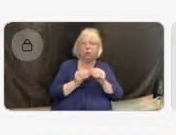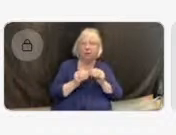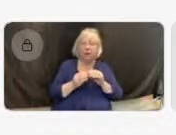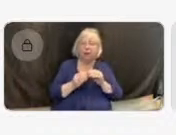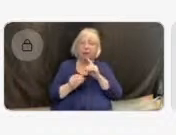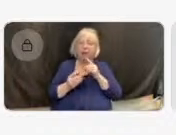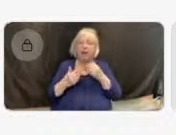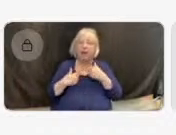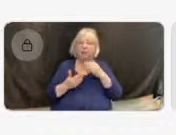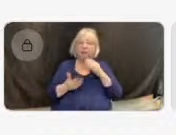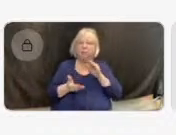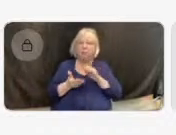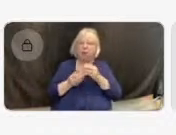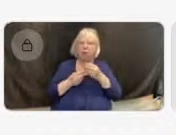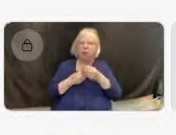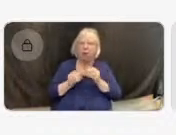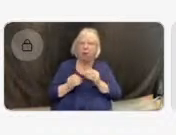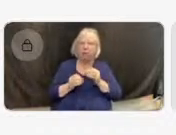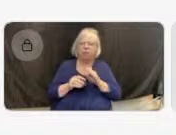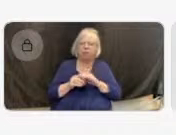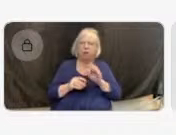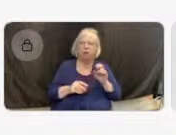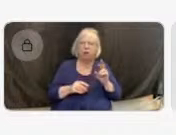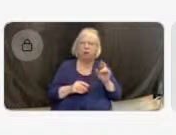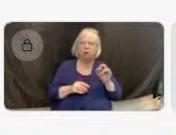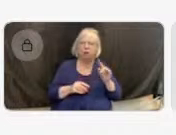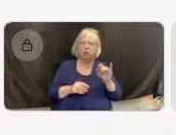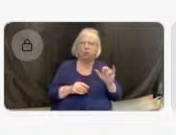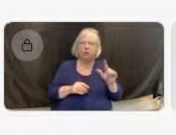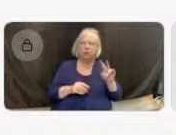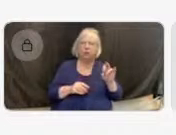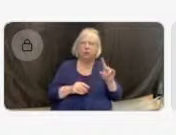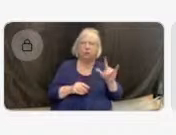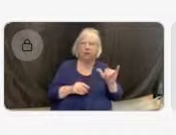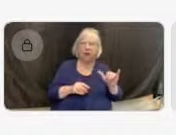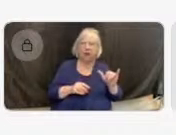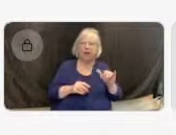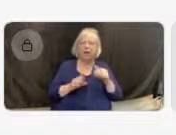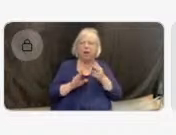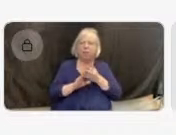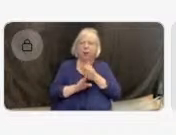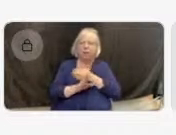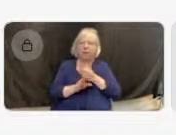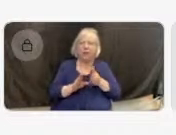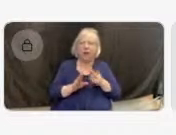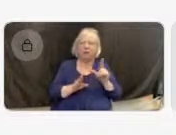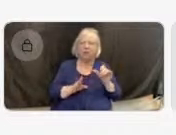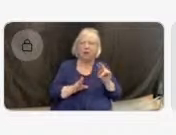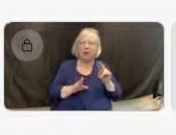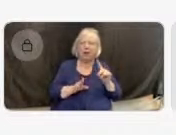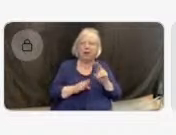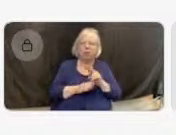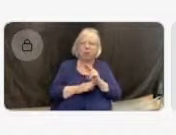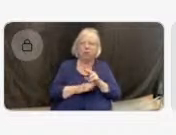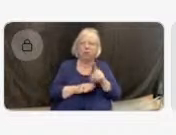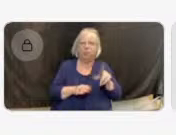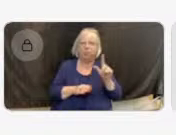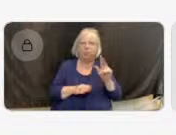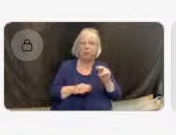use plan on Crystal Valley on both sides of the land use plan at Colonel